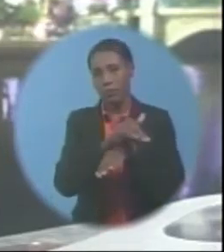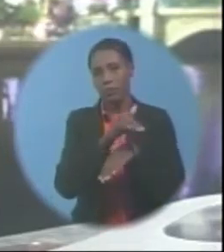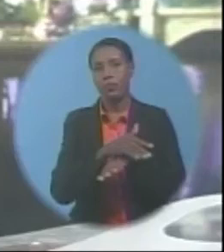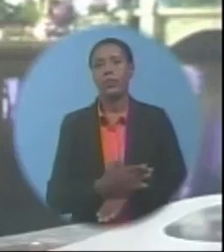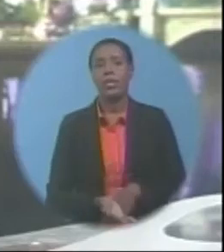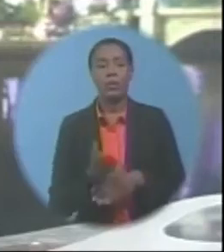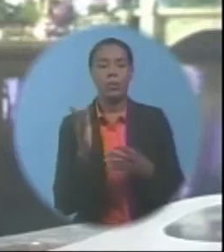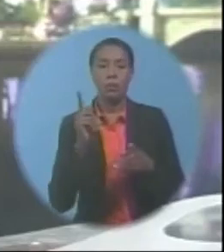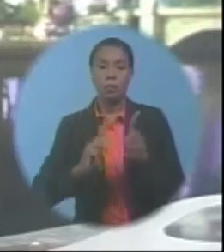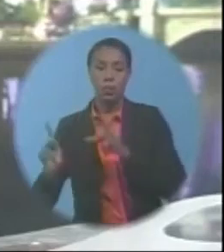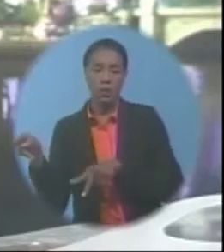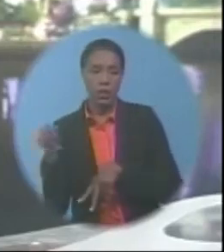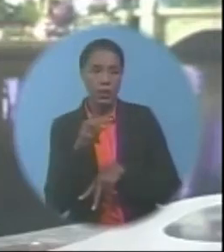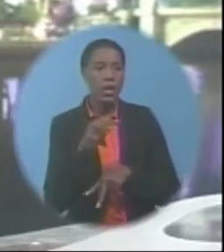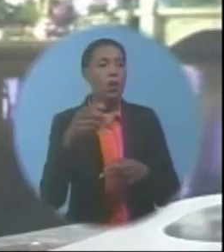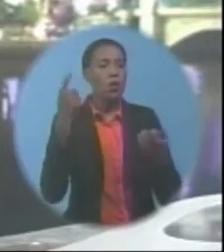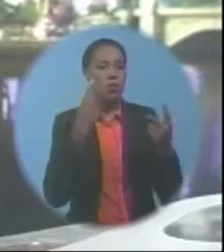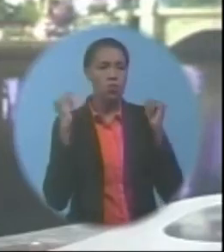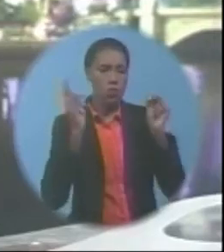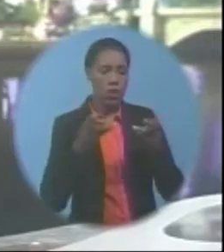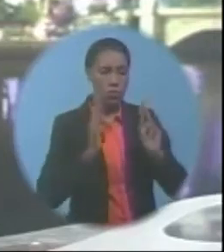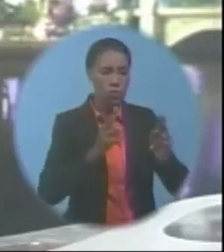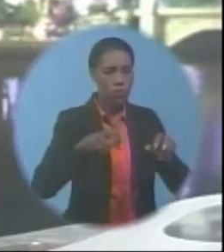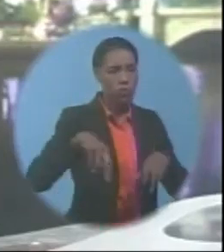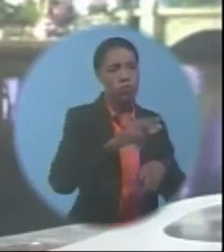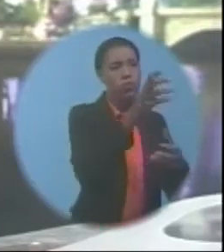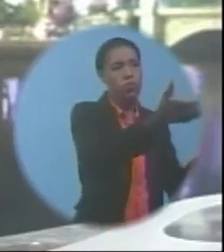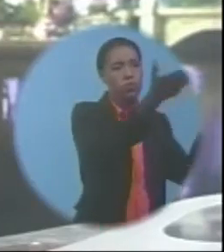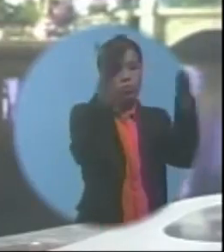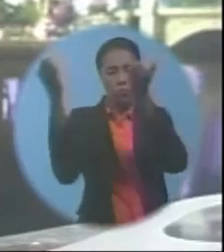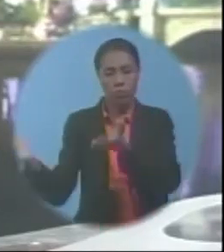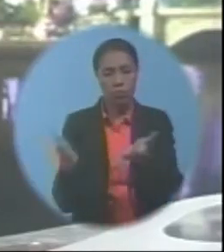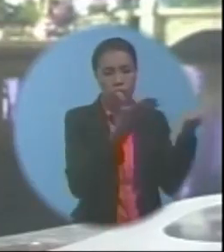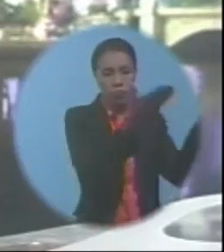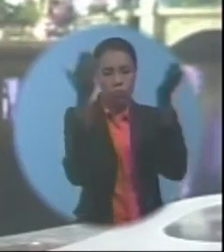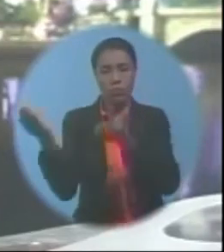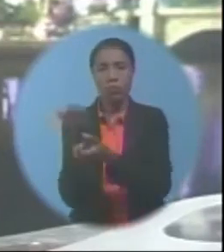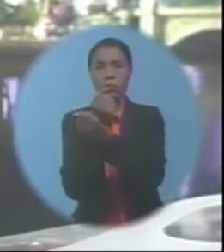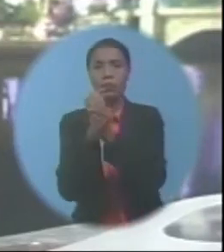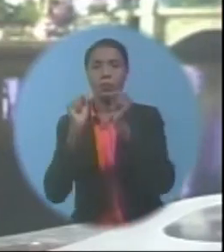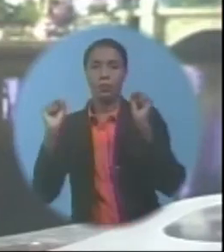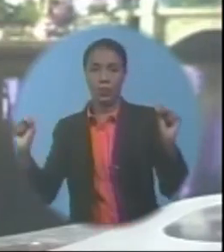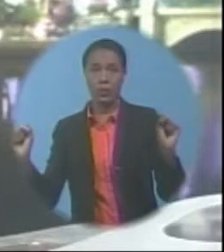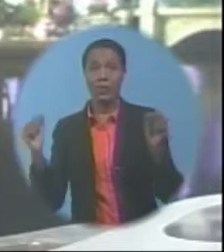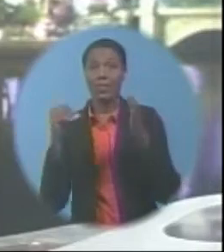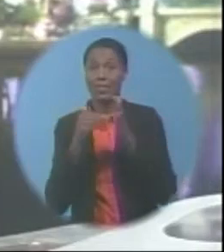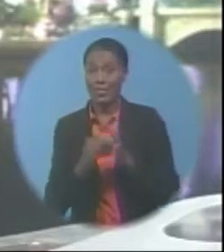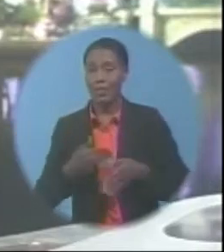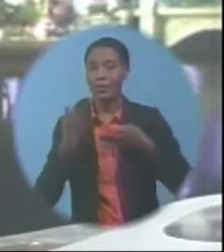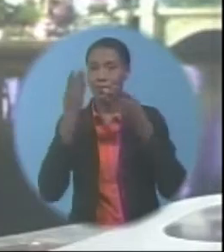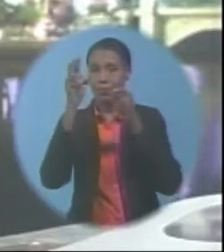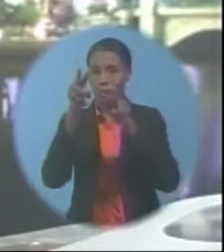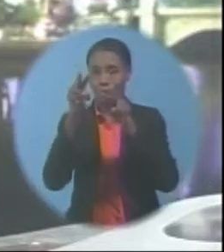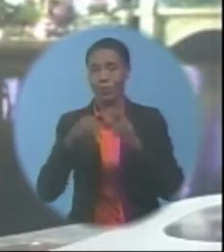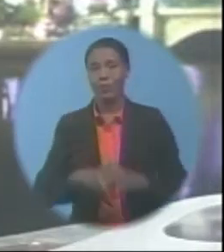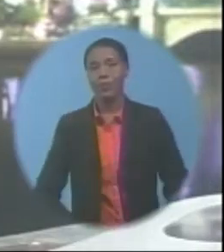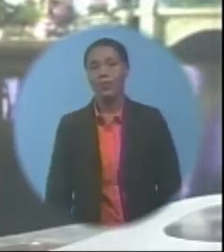quick work of civilians that resulted in the trapped passengers being rescued. Again, Kareem Smith was on that